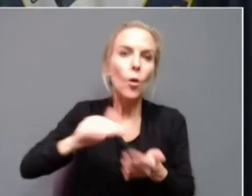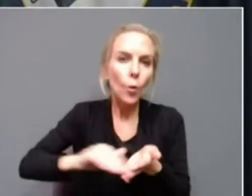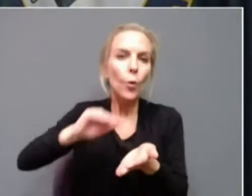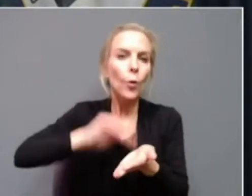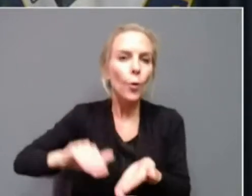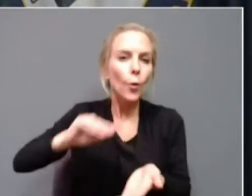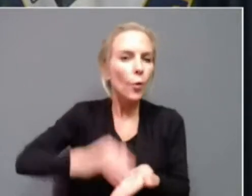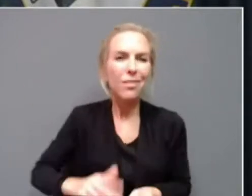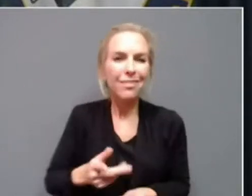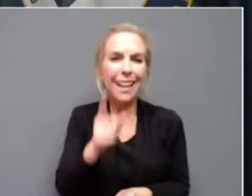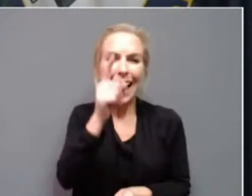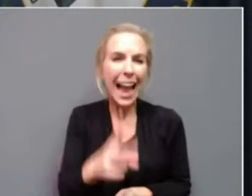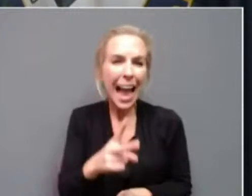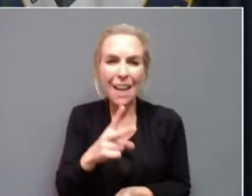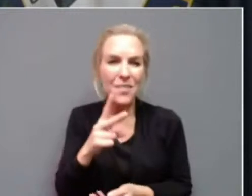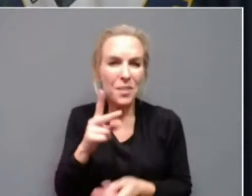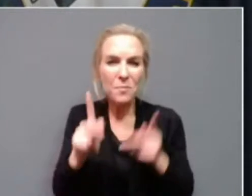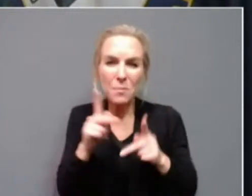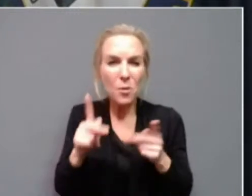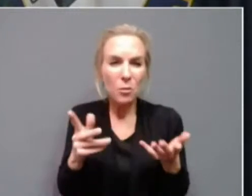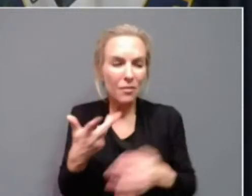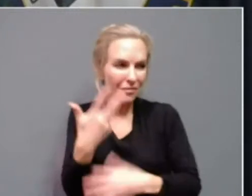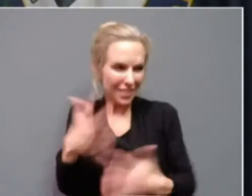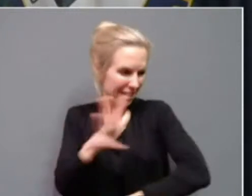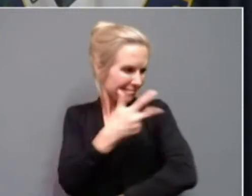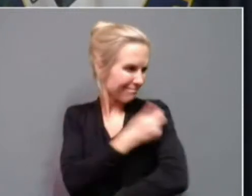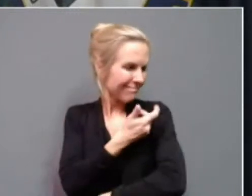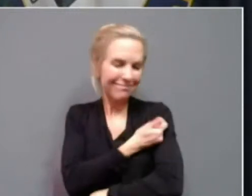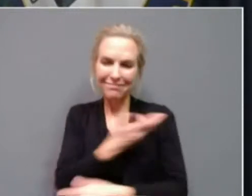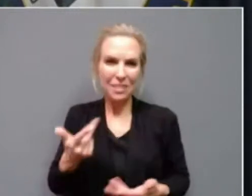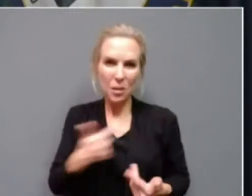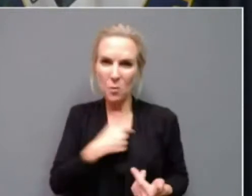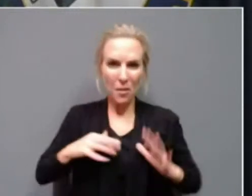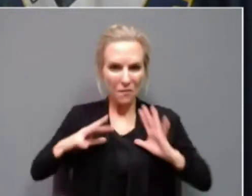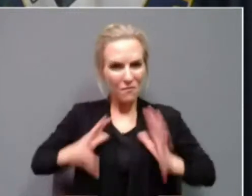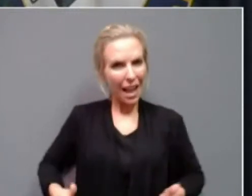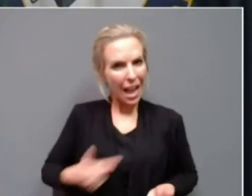thing and we're all fine. Actually, we're better than fine. We're protected.